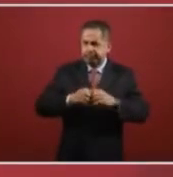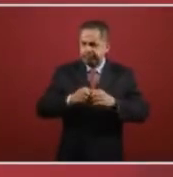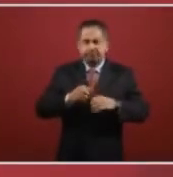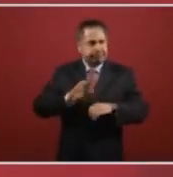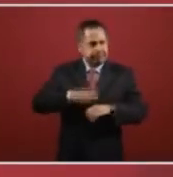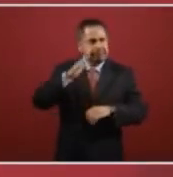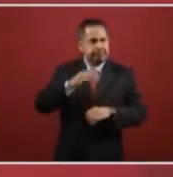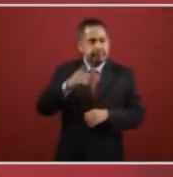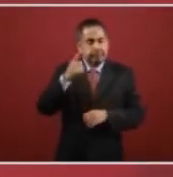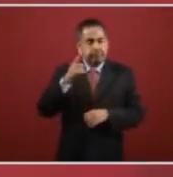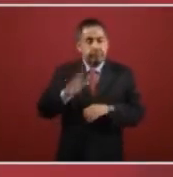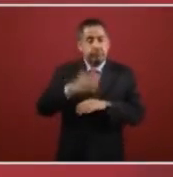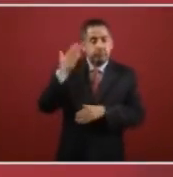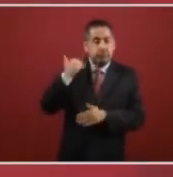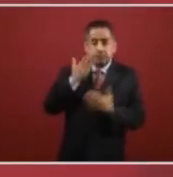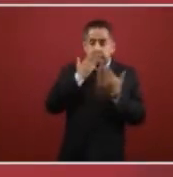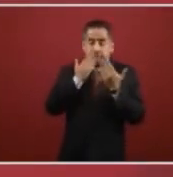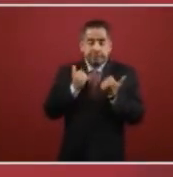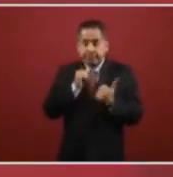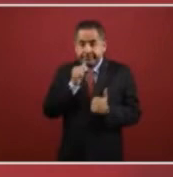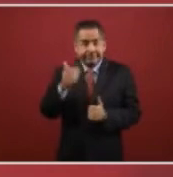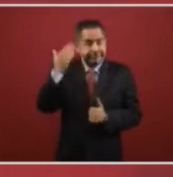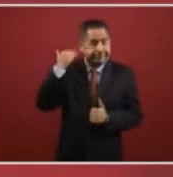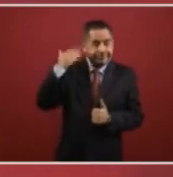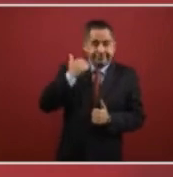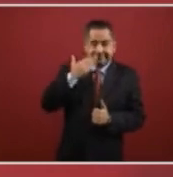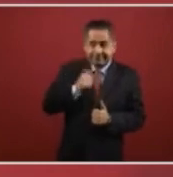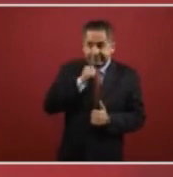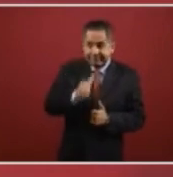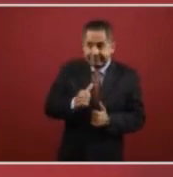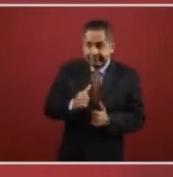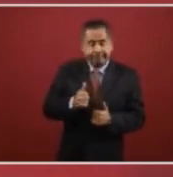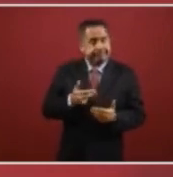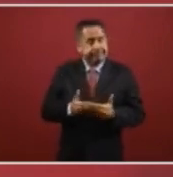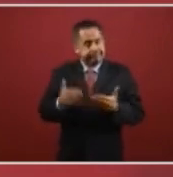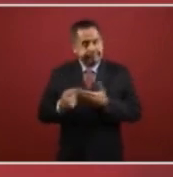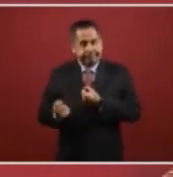people, because before they had none.